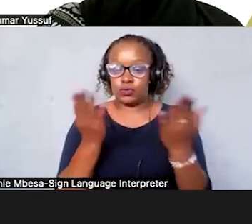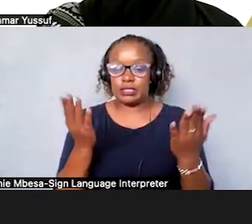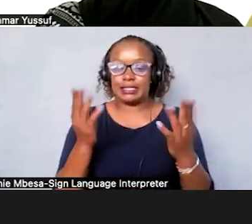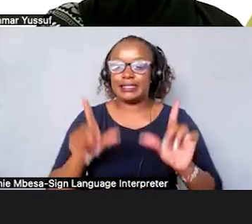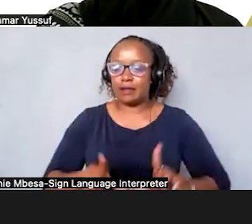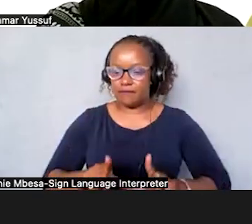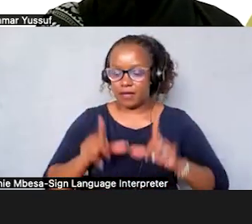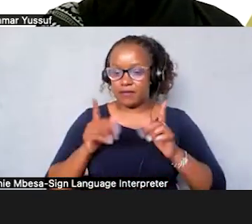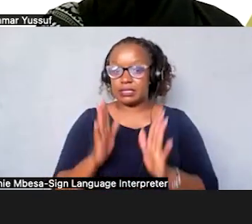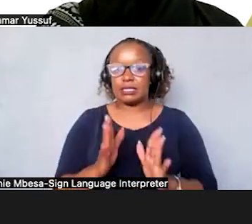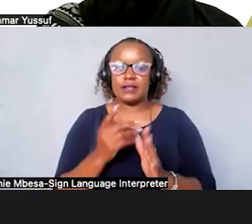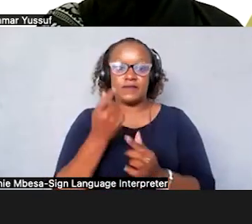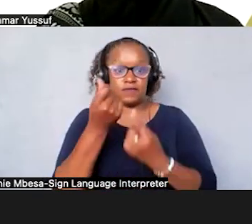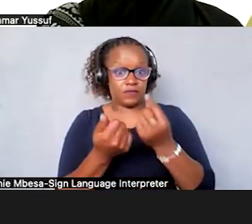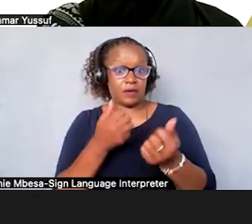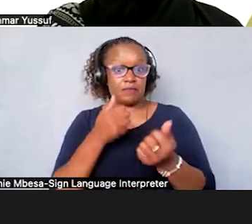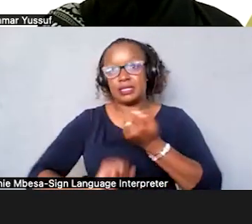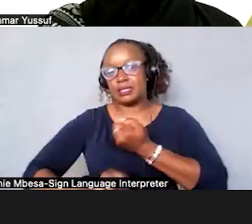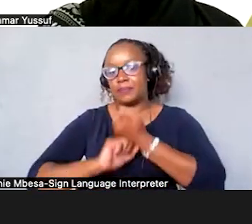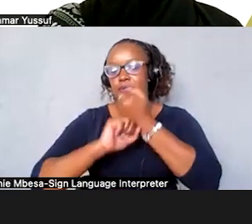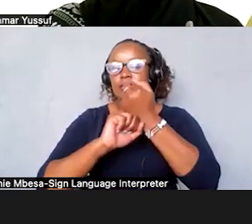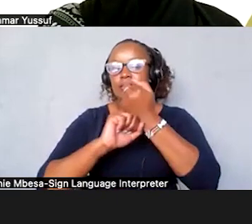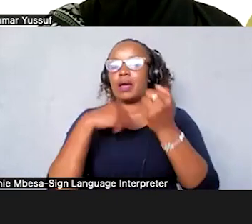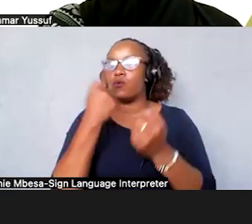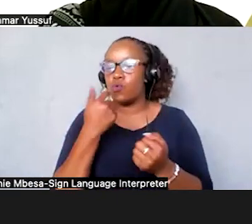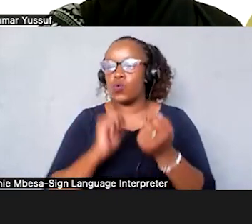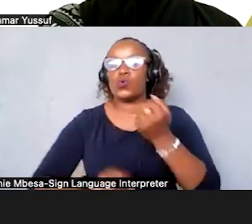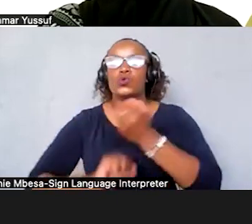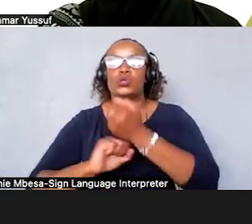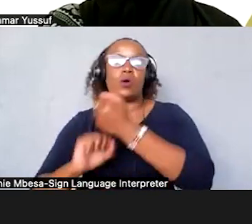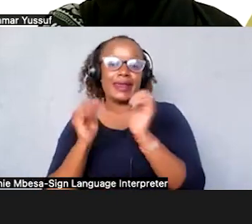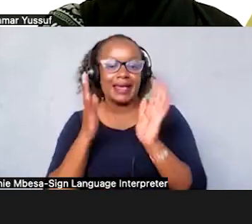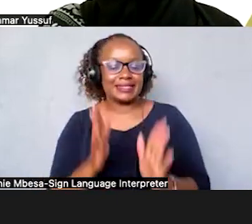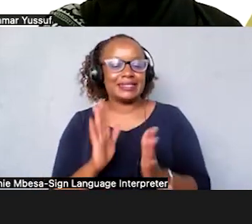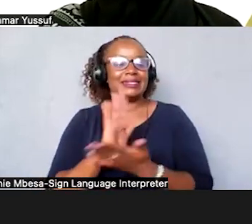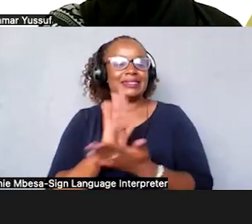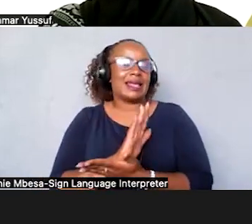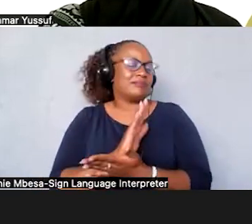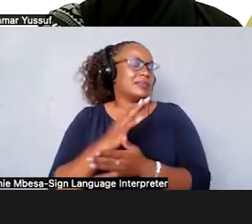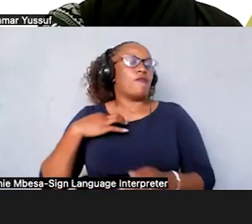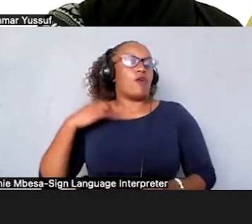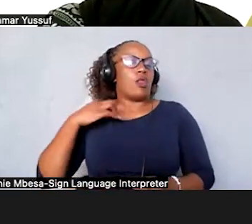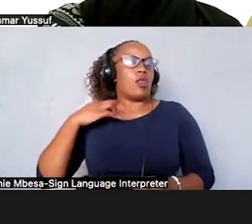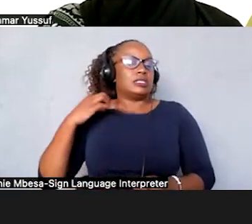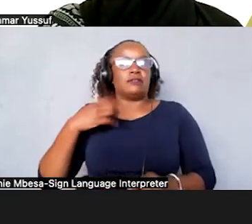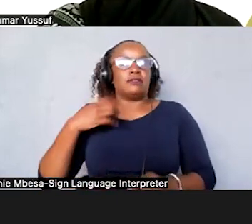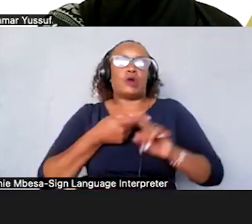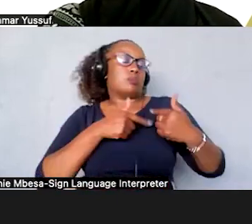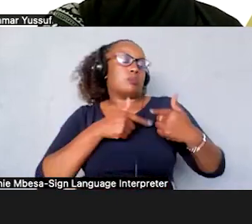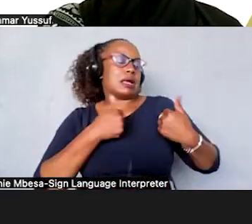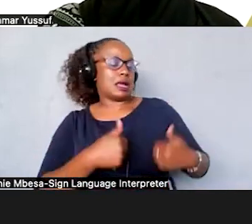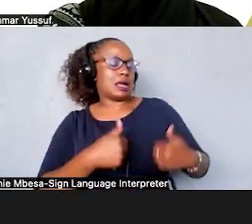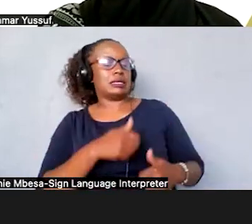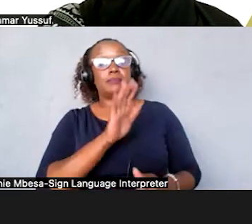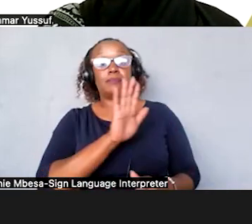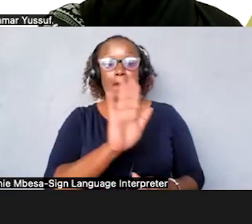being supported by donors. Some of them are doing out of their hearts. So I think that is why it is very important